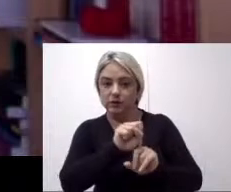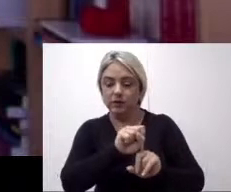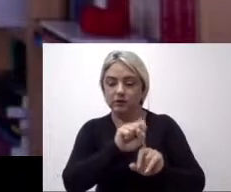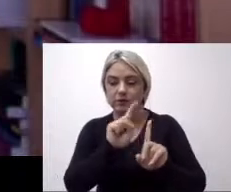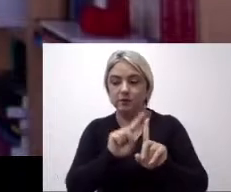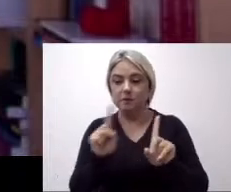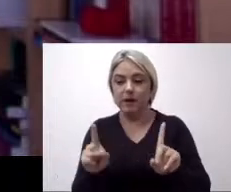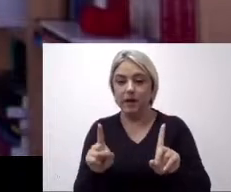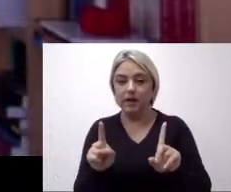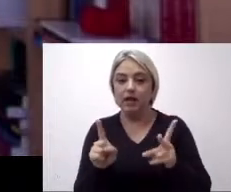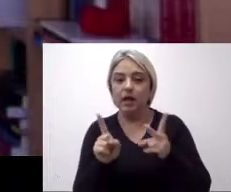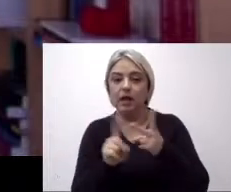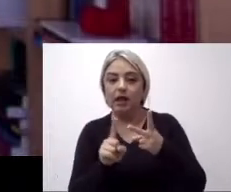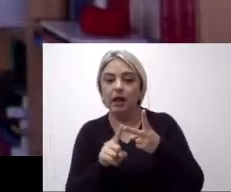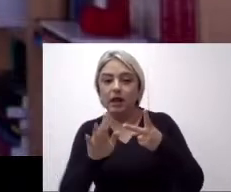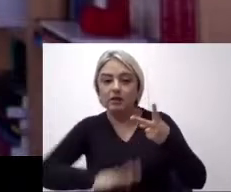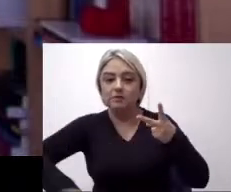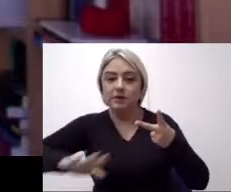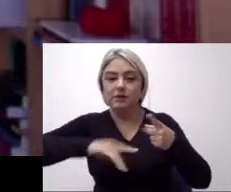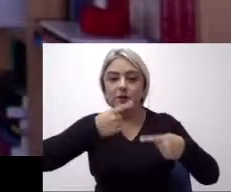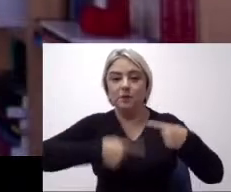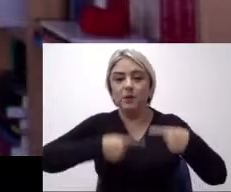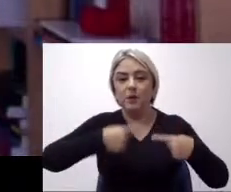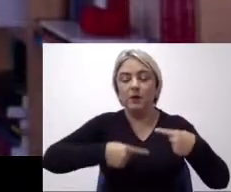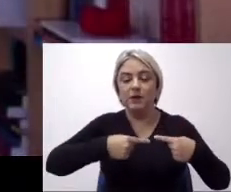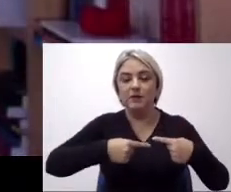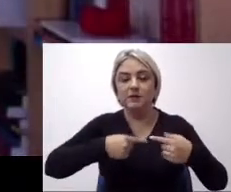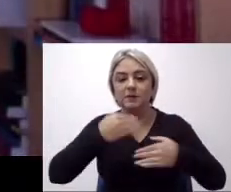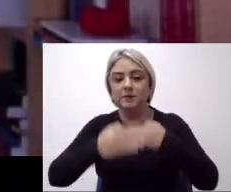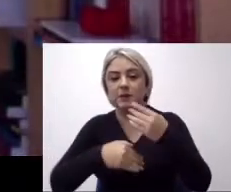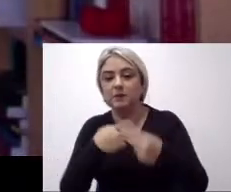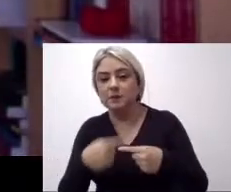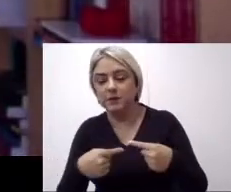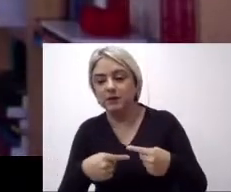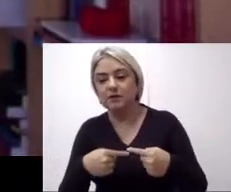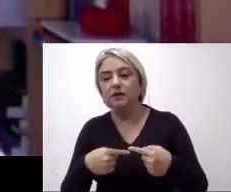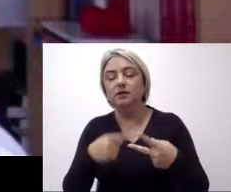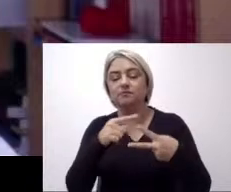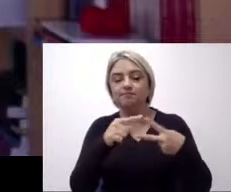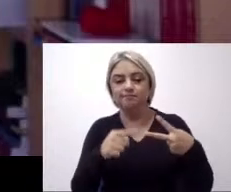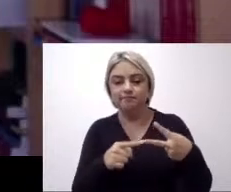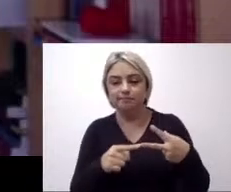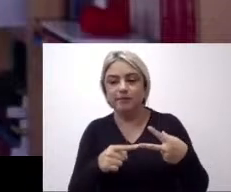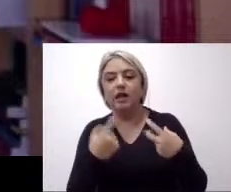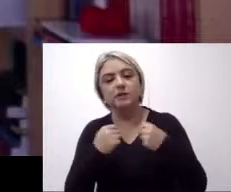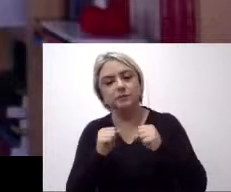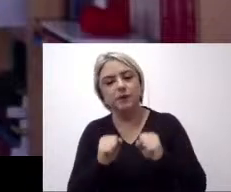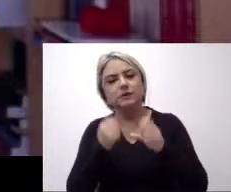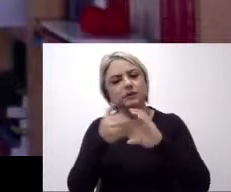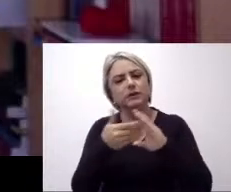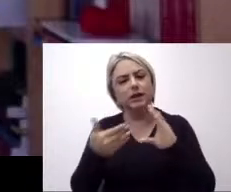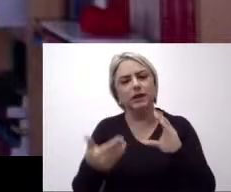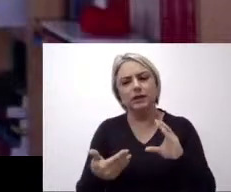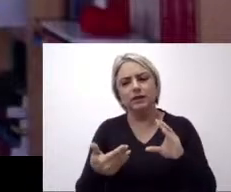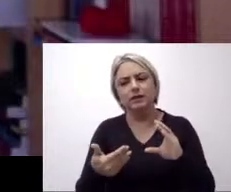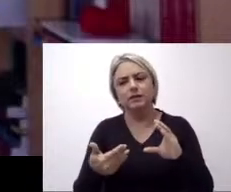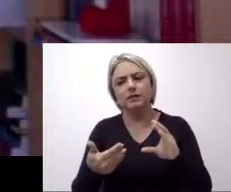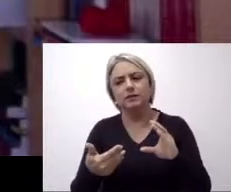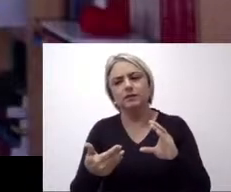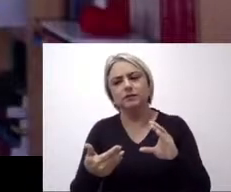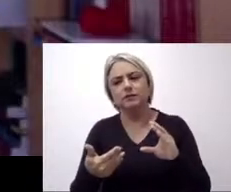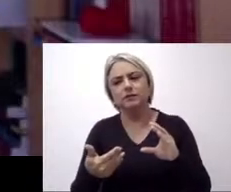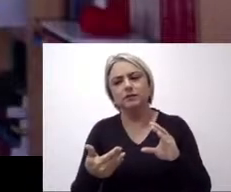dimension of the policy process. So this is why they can be characterized as political